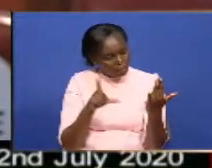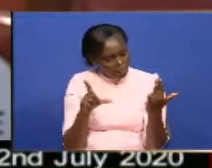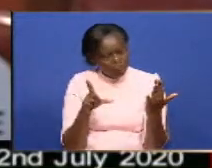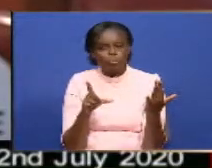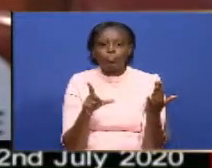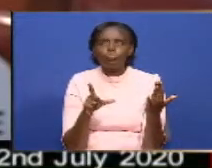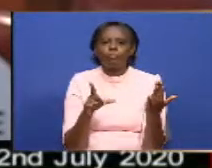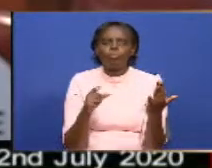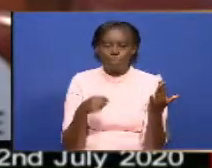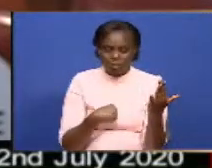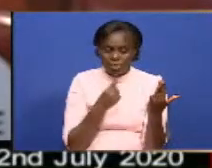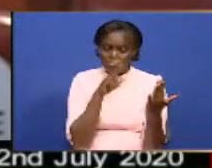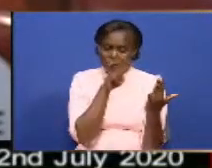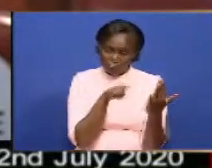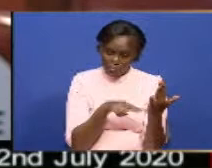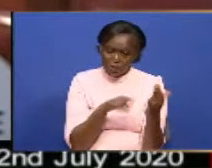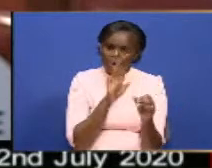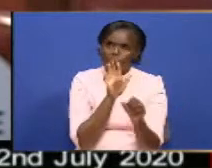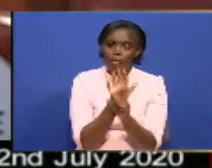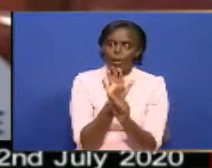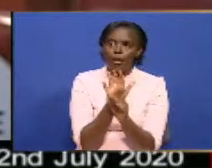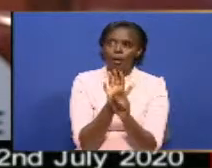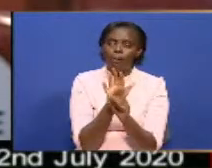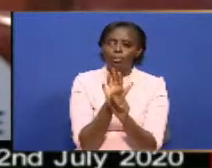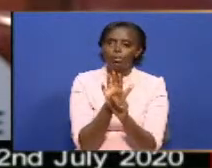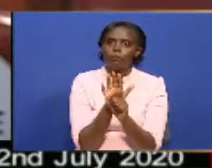throughout. There's a lot of